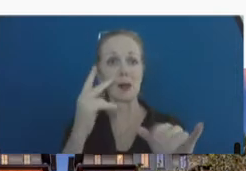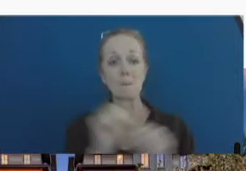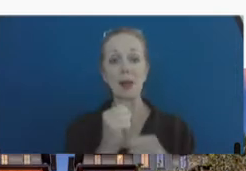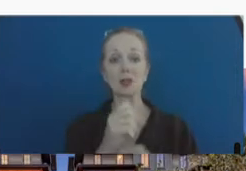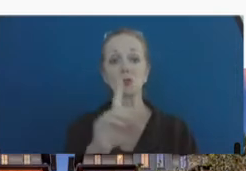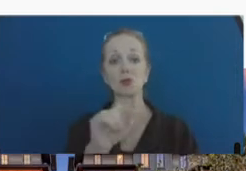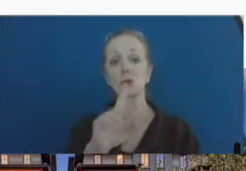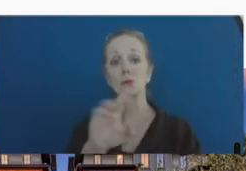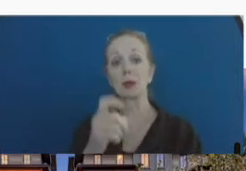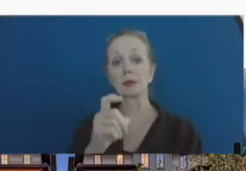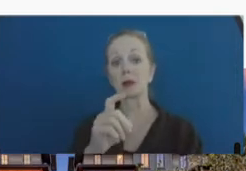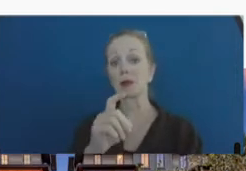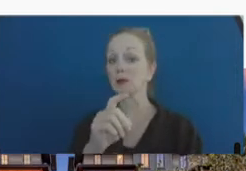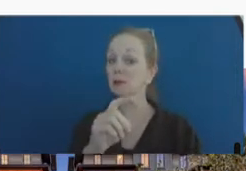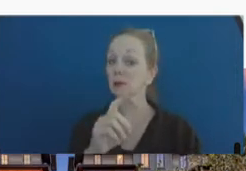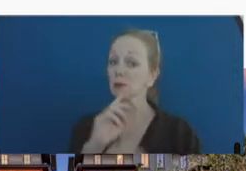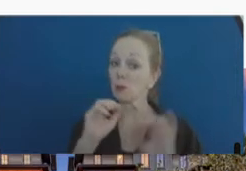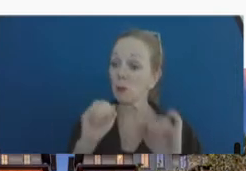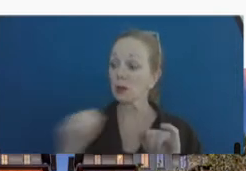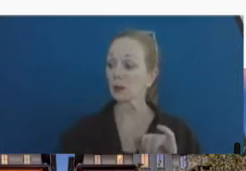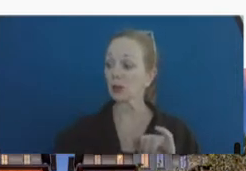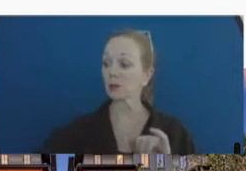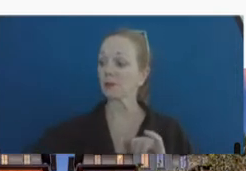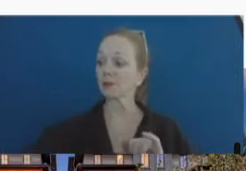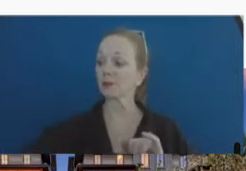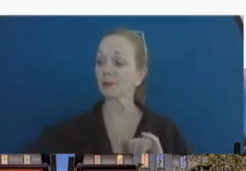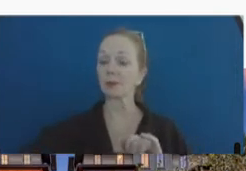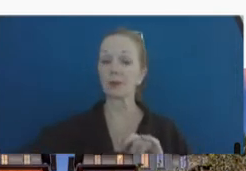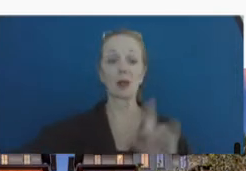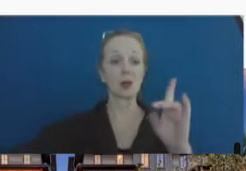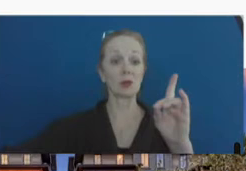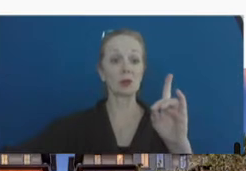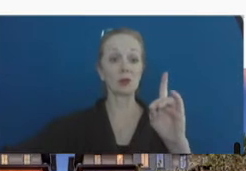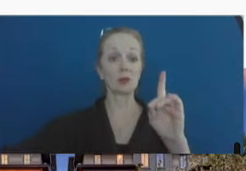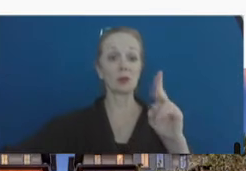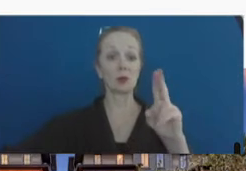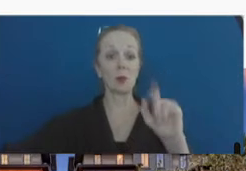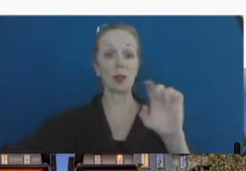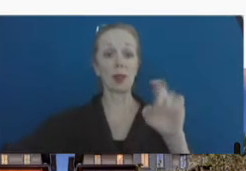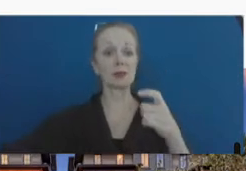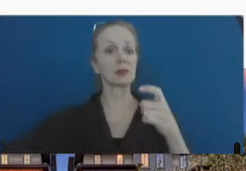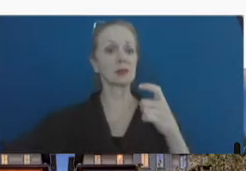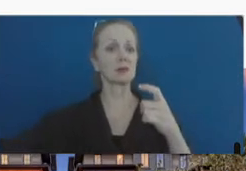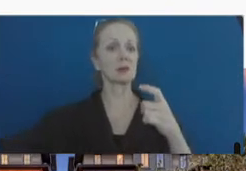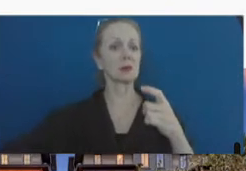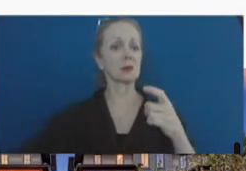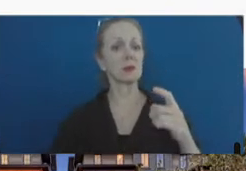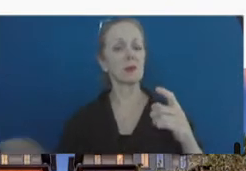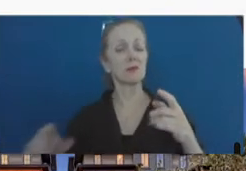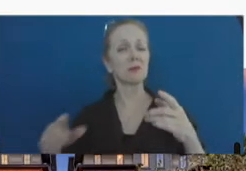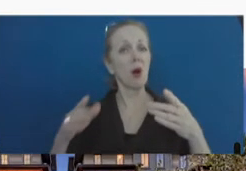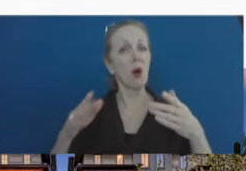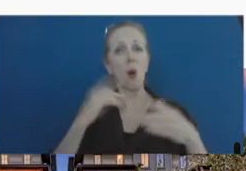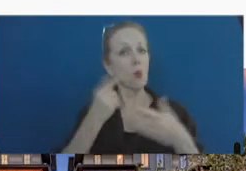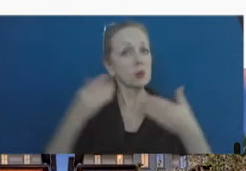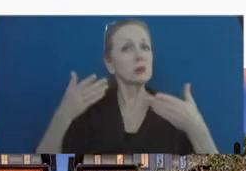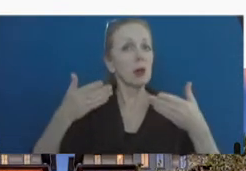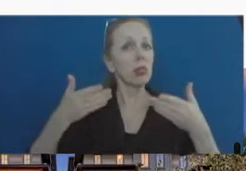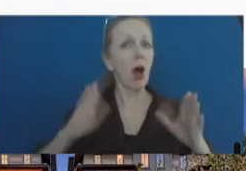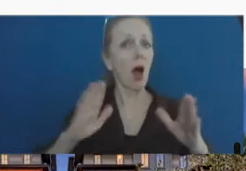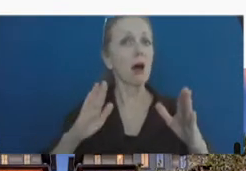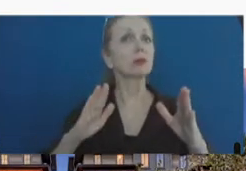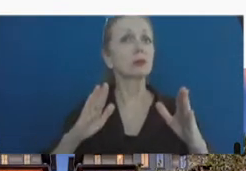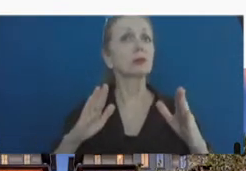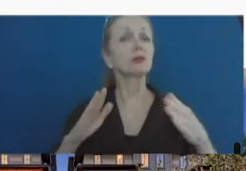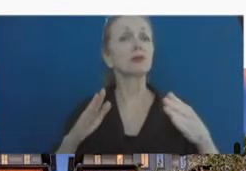are a great product. They've been around for decades. We've always allowed duplexes on our corners. And so making sure that we do have